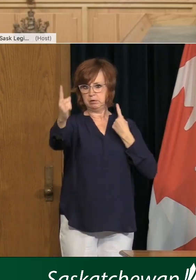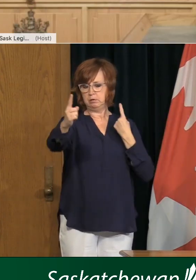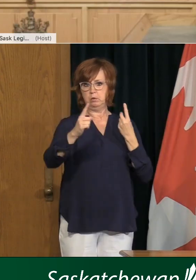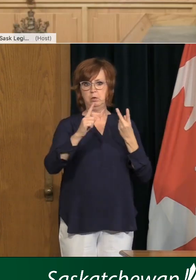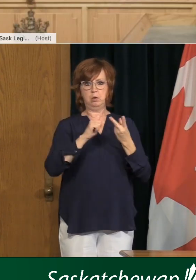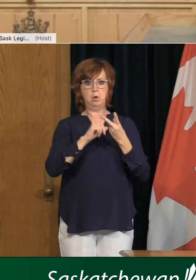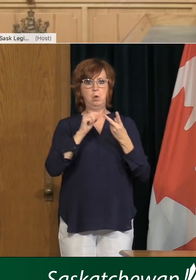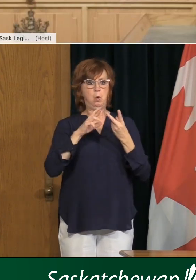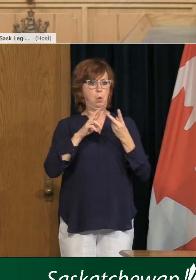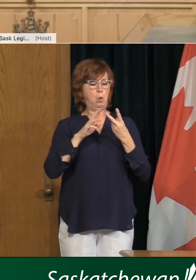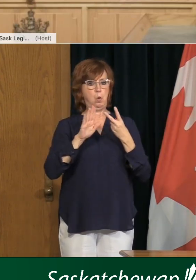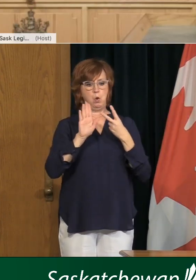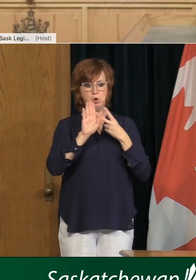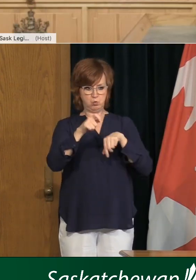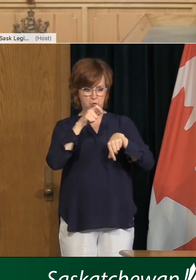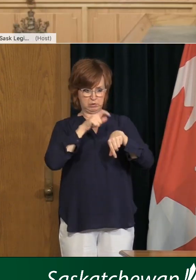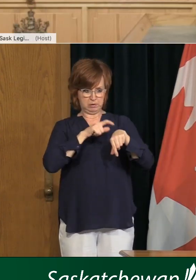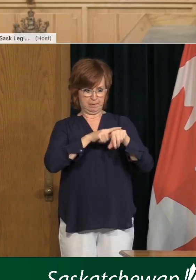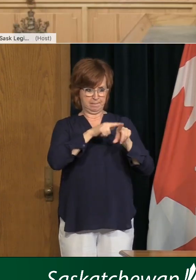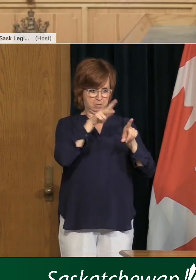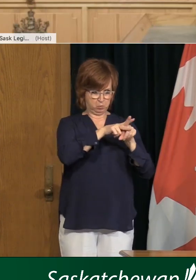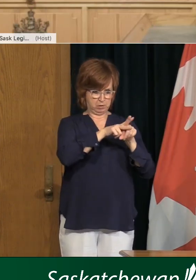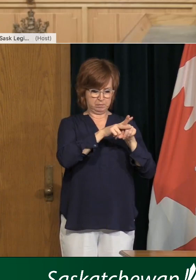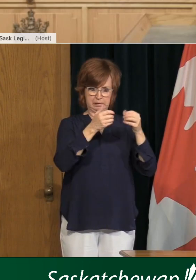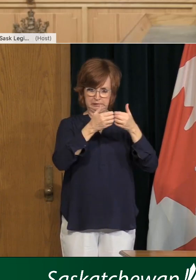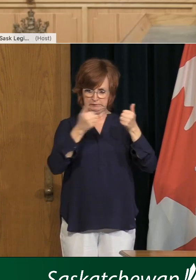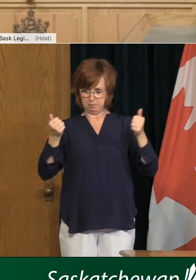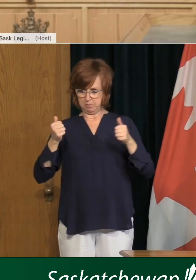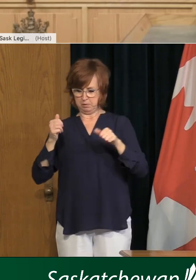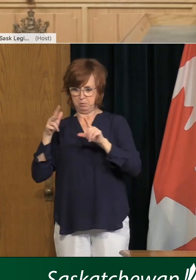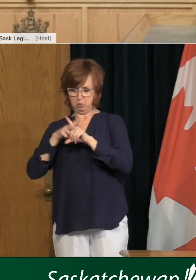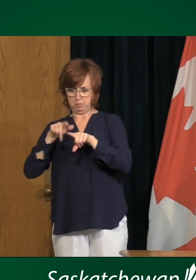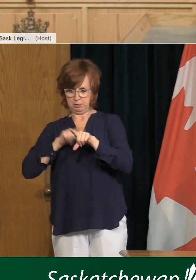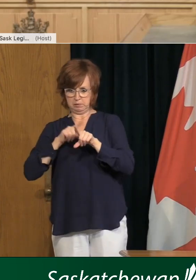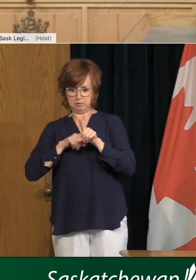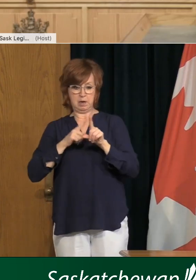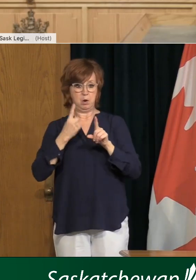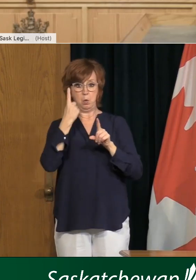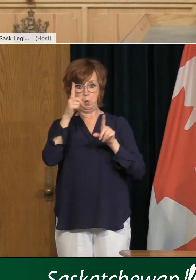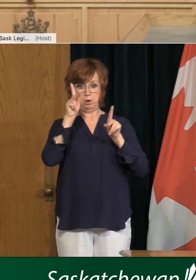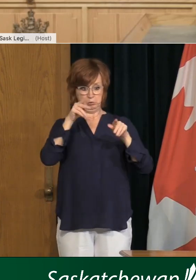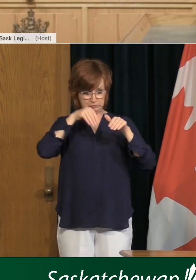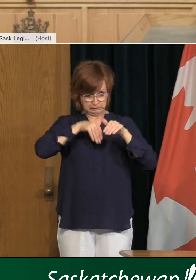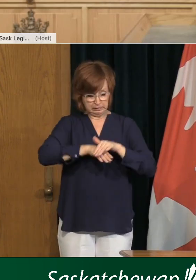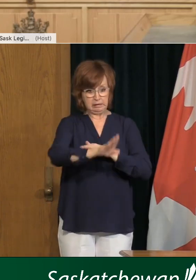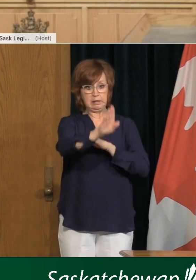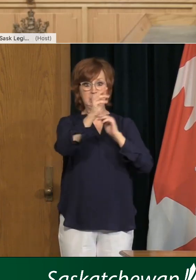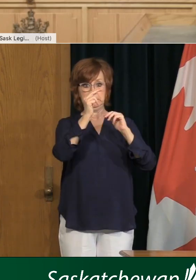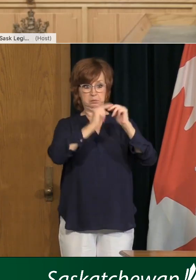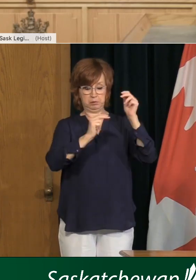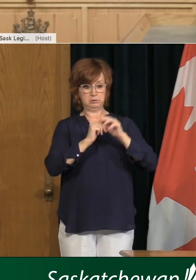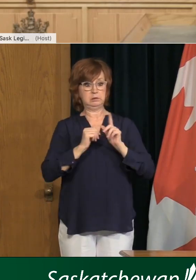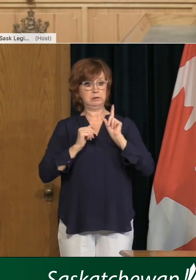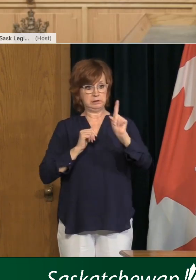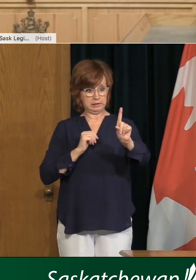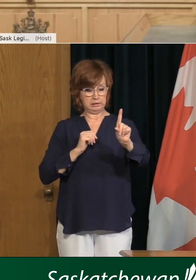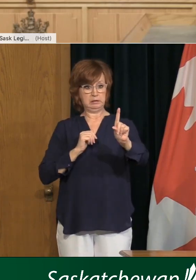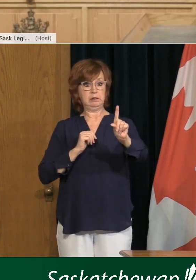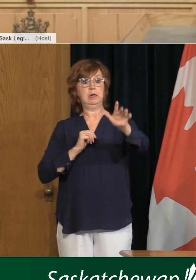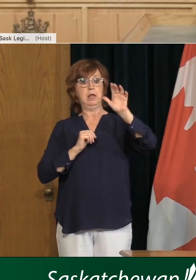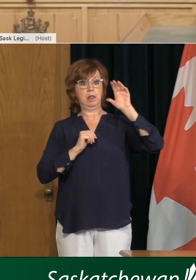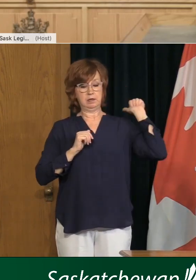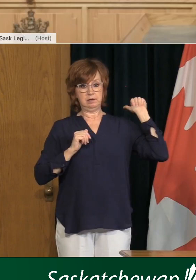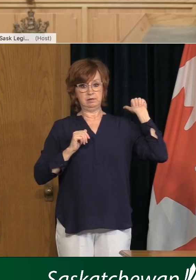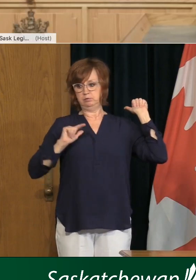to stagger appointments so that we reduce the footprint of people in the facility at any given point in time.